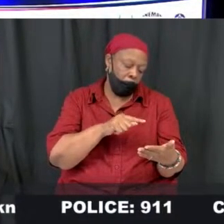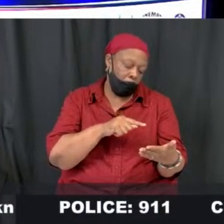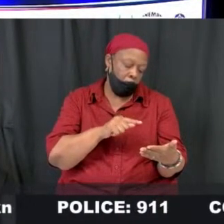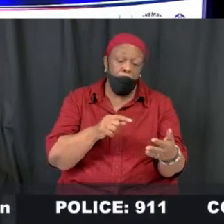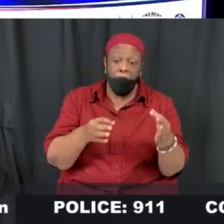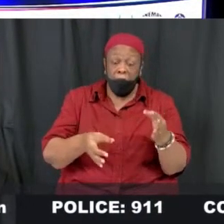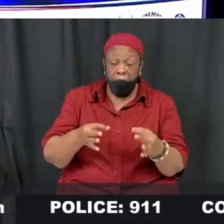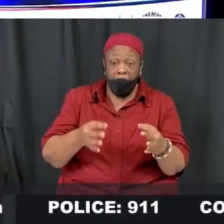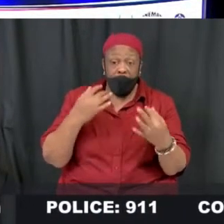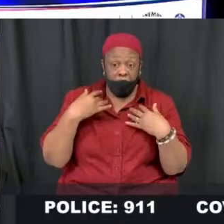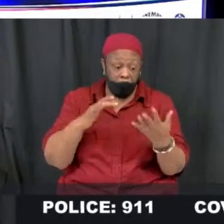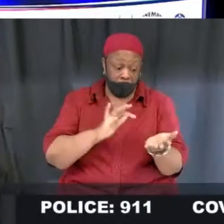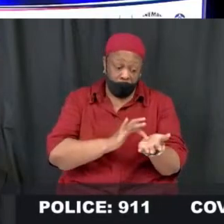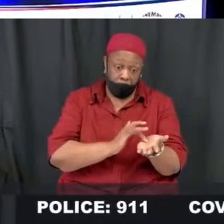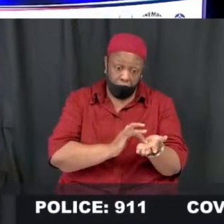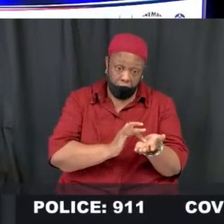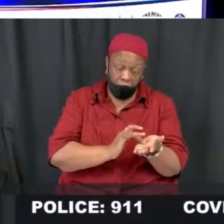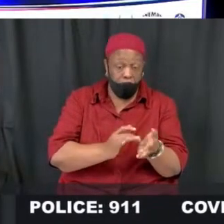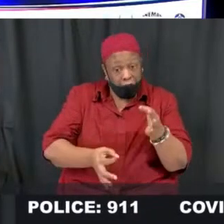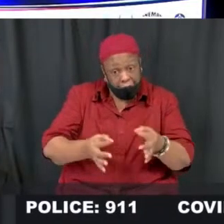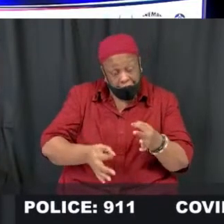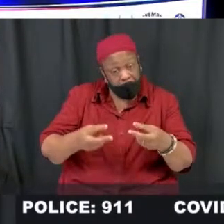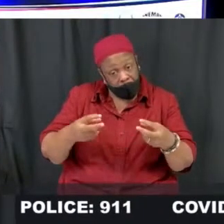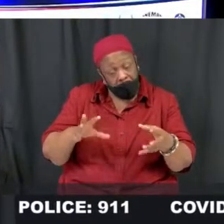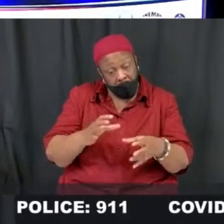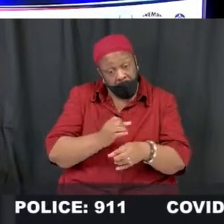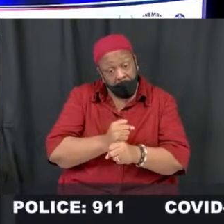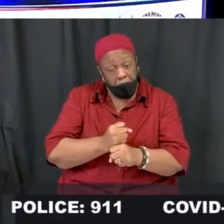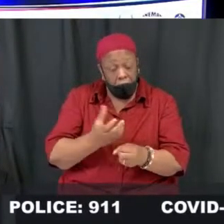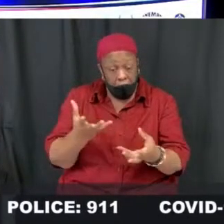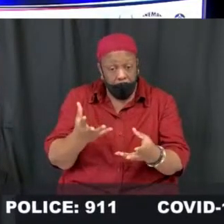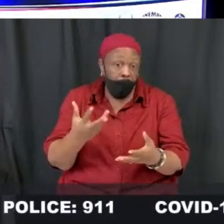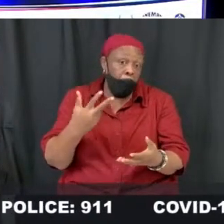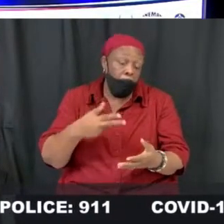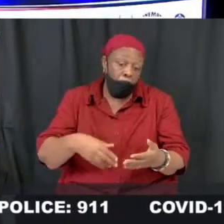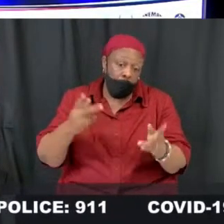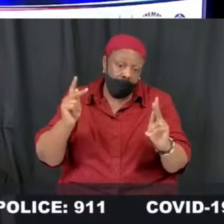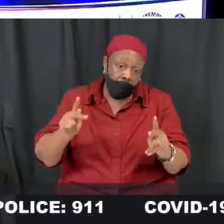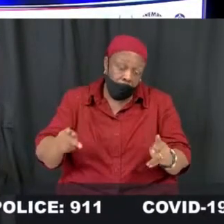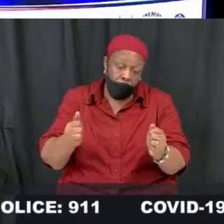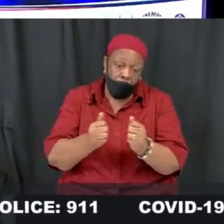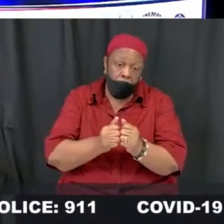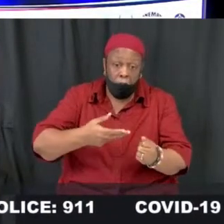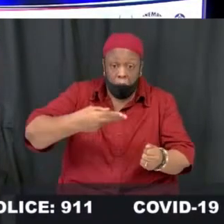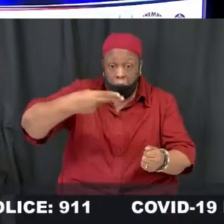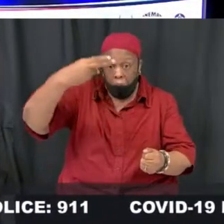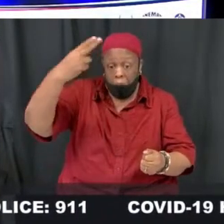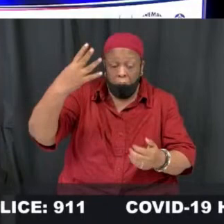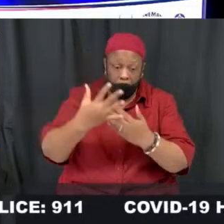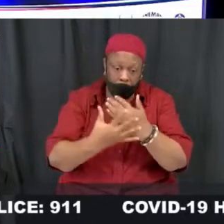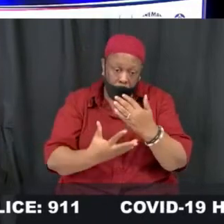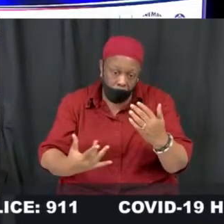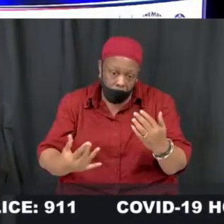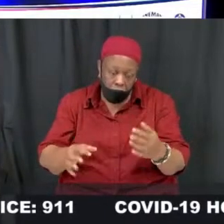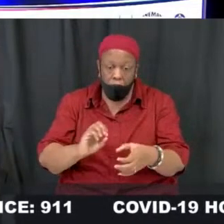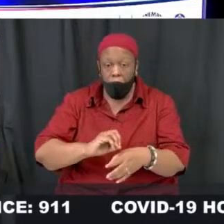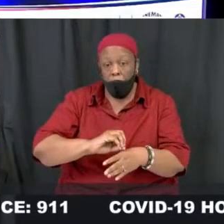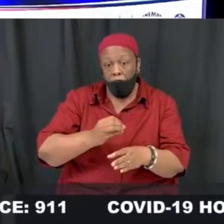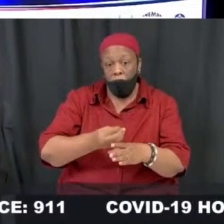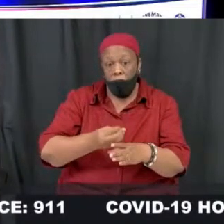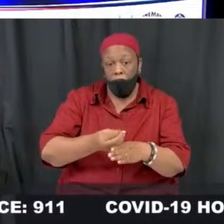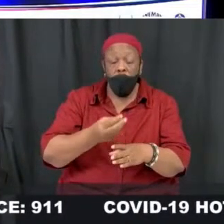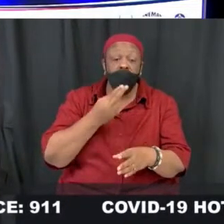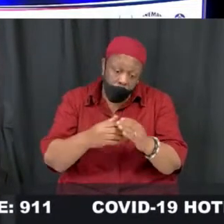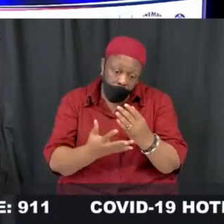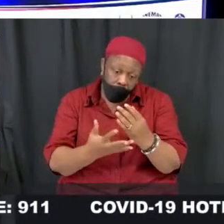illness, you need to have sufficient medication to take you for a period of at least 7 days. This